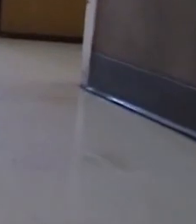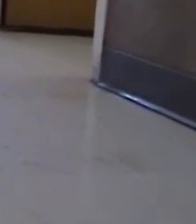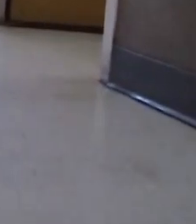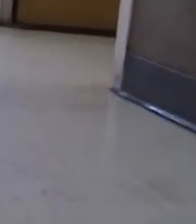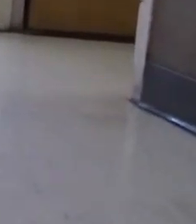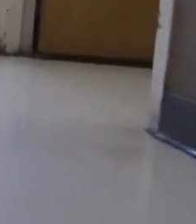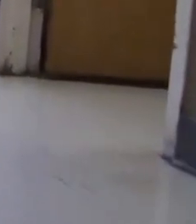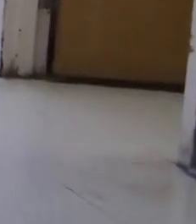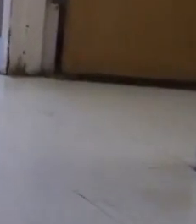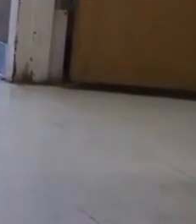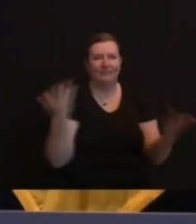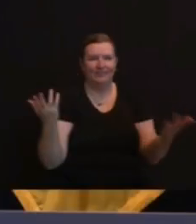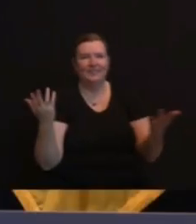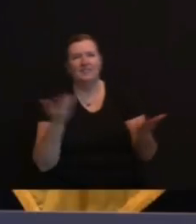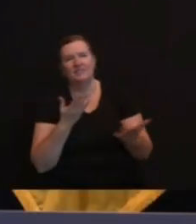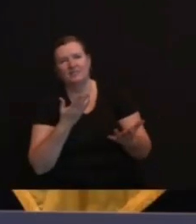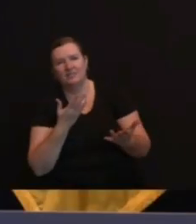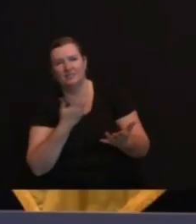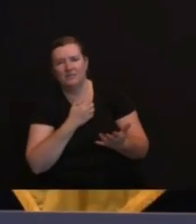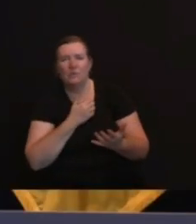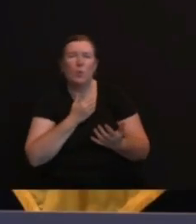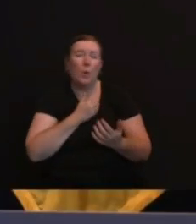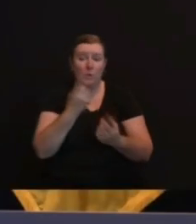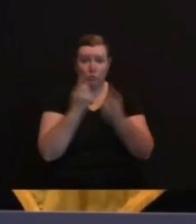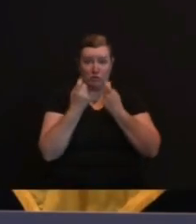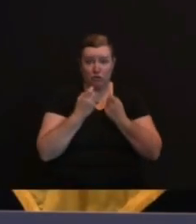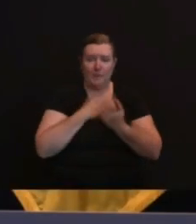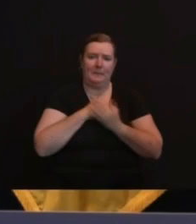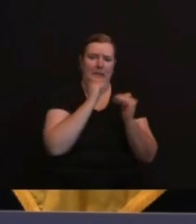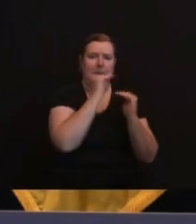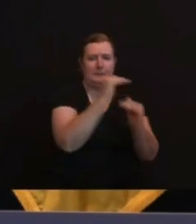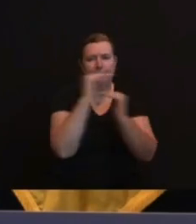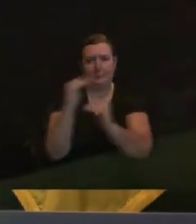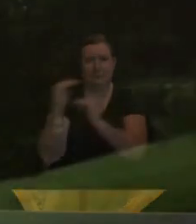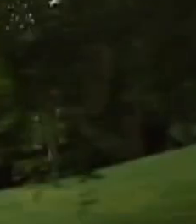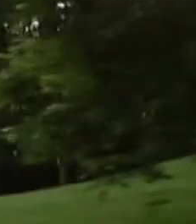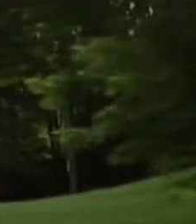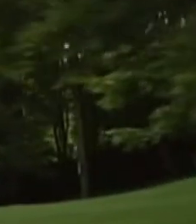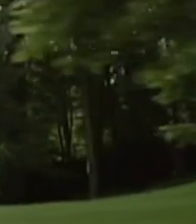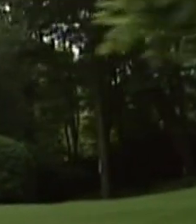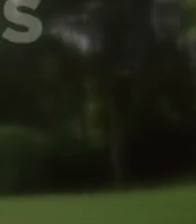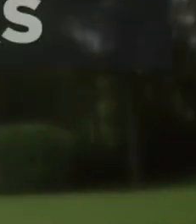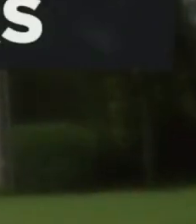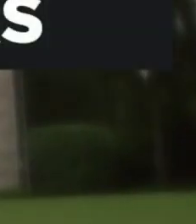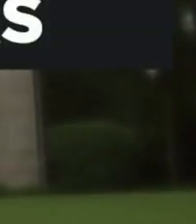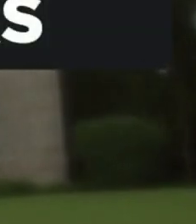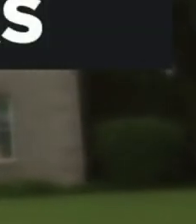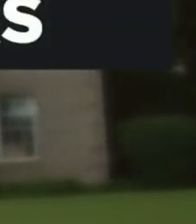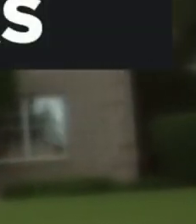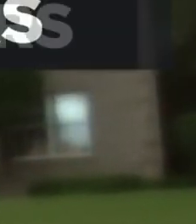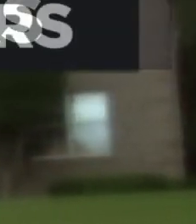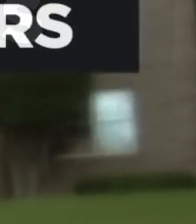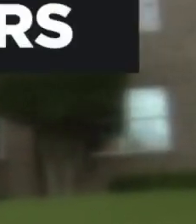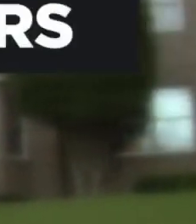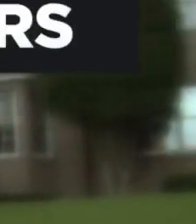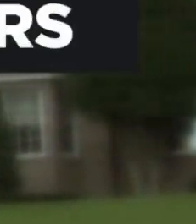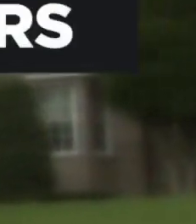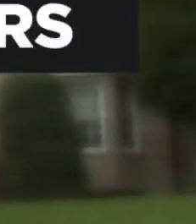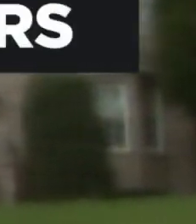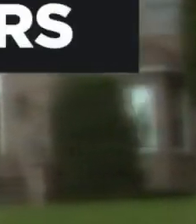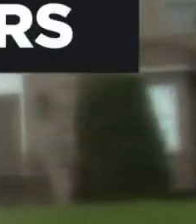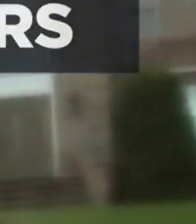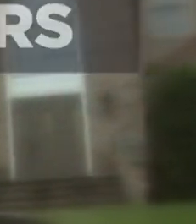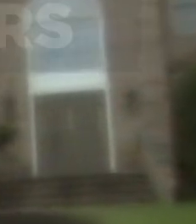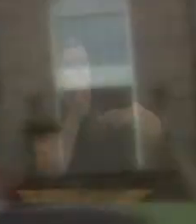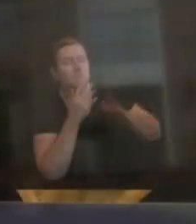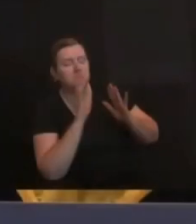for 2 weeks upon return. Governor Murphy's new state restrictions also limit private gatherings to a maximum of 10 people indoors and 150